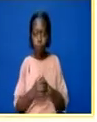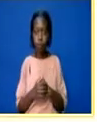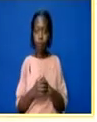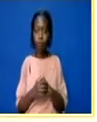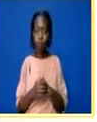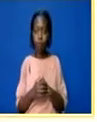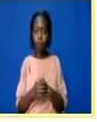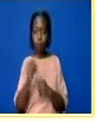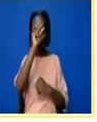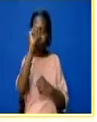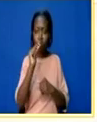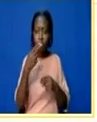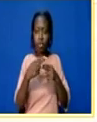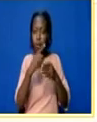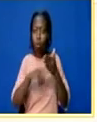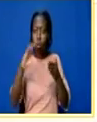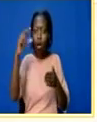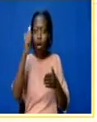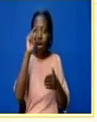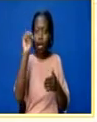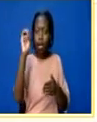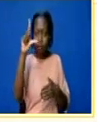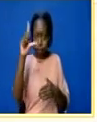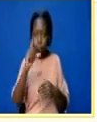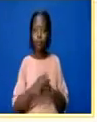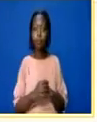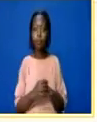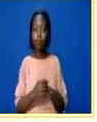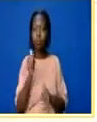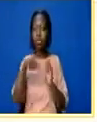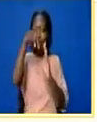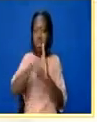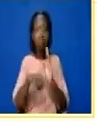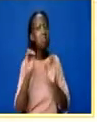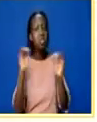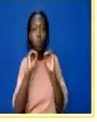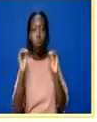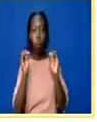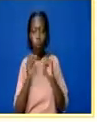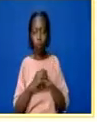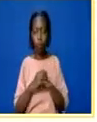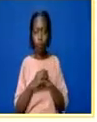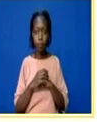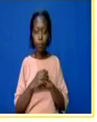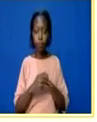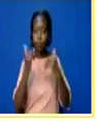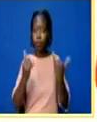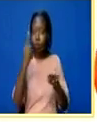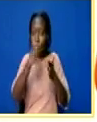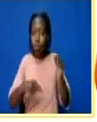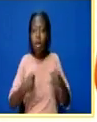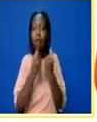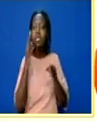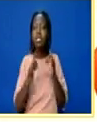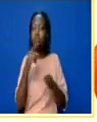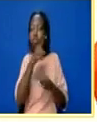channel, yes. And they are shallow. Yes. They are? In the beginning, they are shallow. Very good. Yes. So, what happens if you do